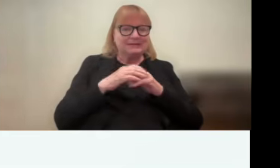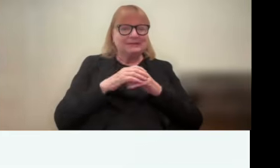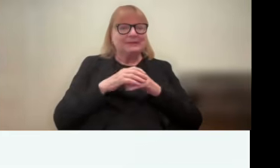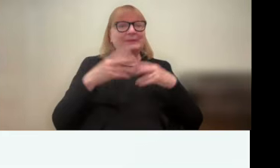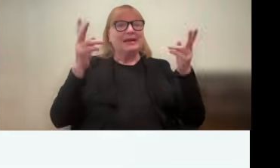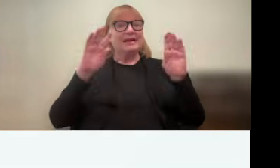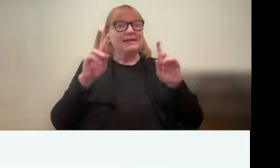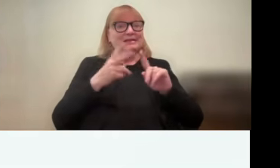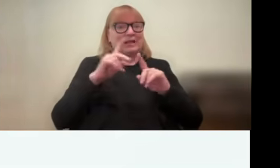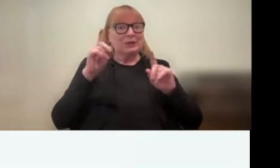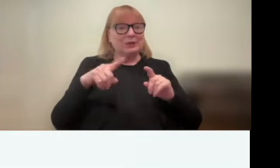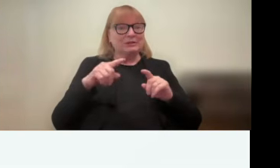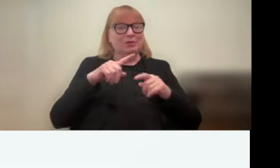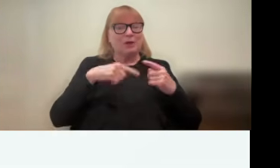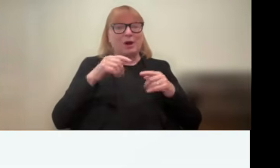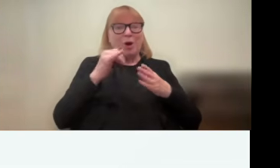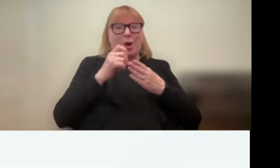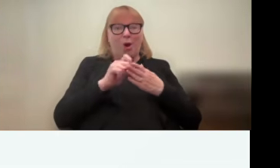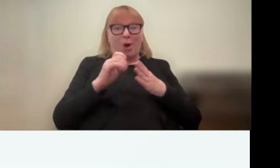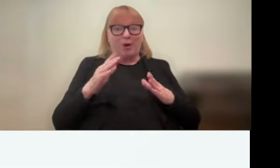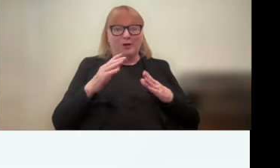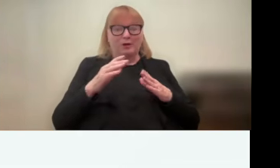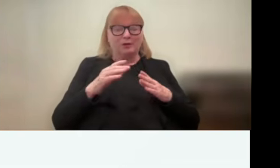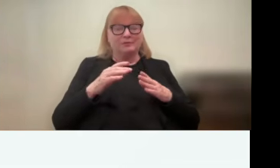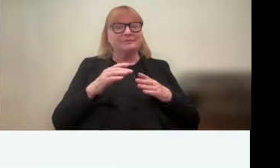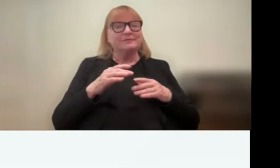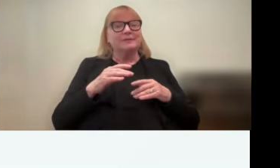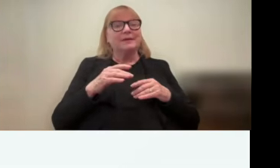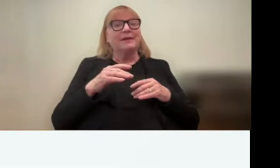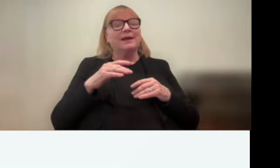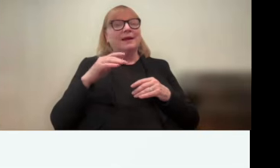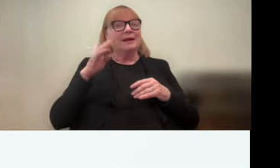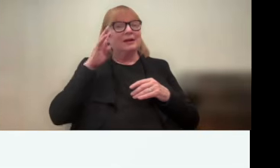second question is around authorship. So when AI creates an image in